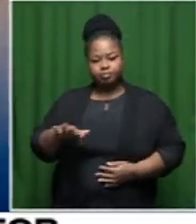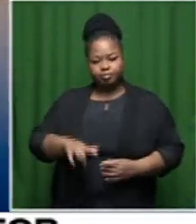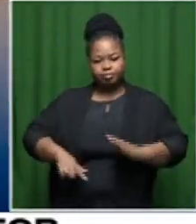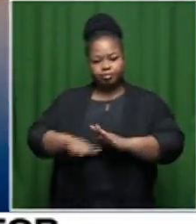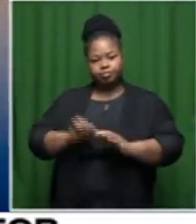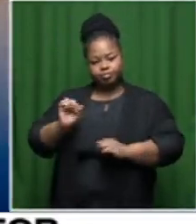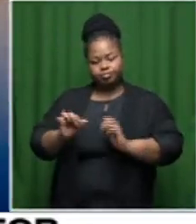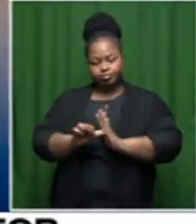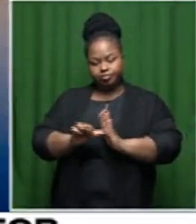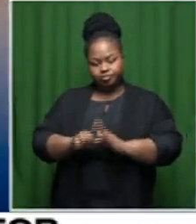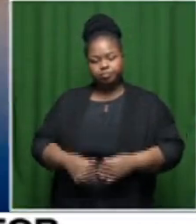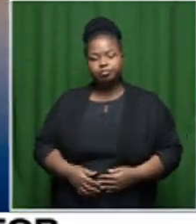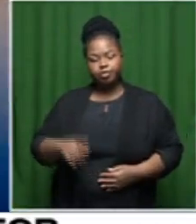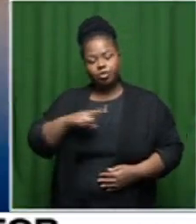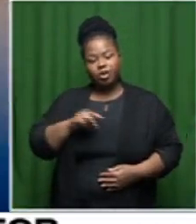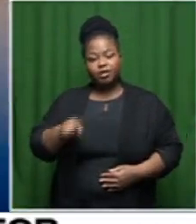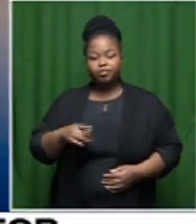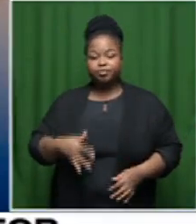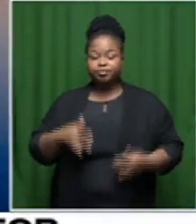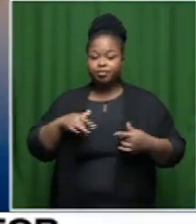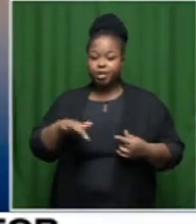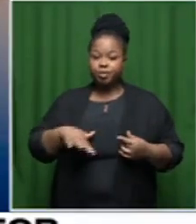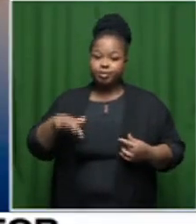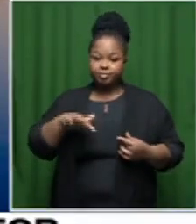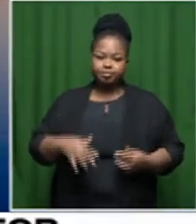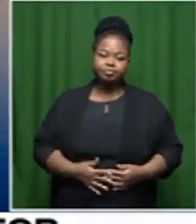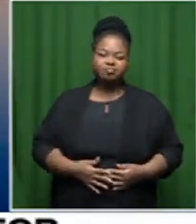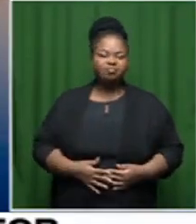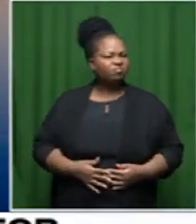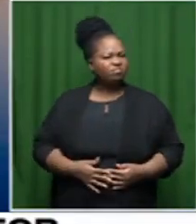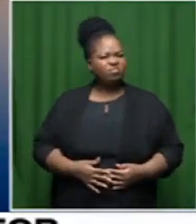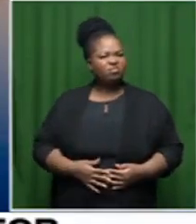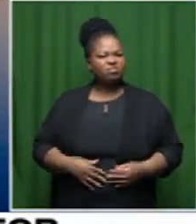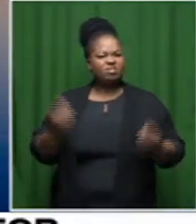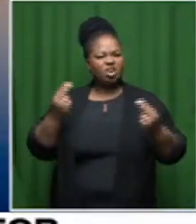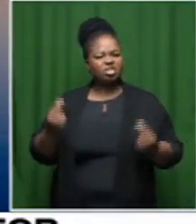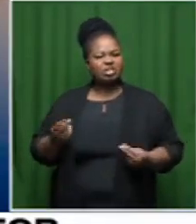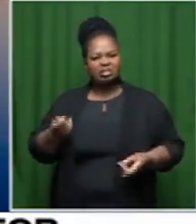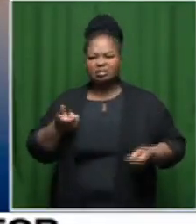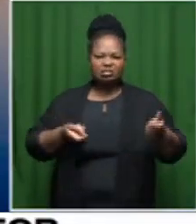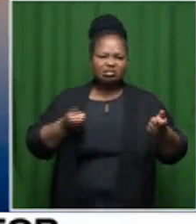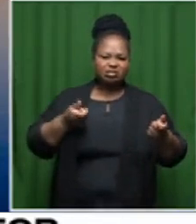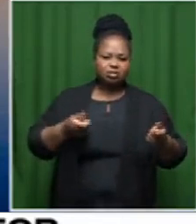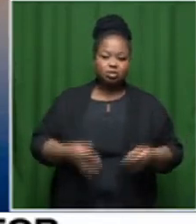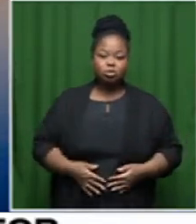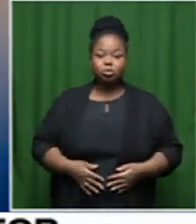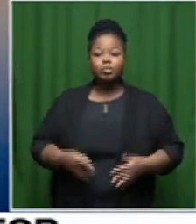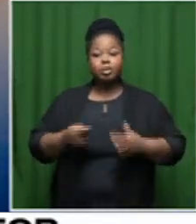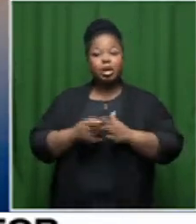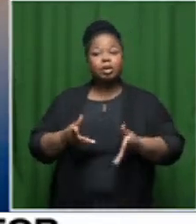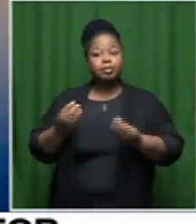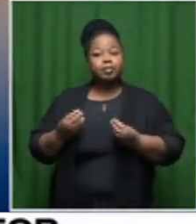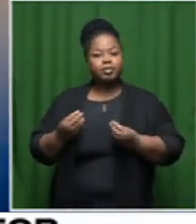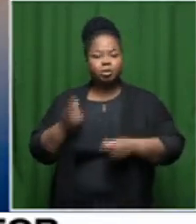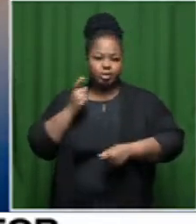very important because if you live in a place where there are not a lot of artists, then getting a buyer might be hard, right?